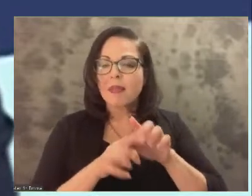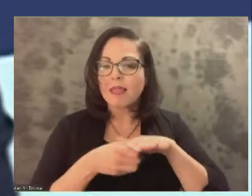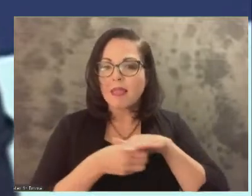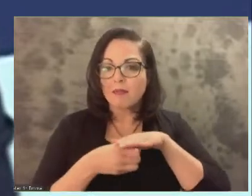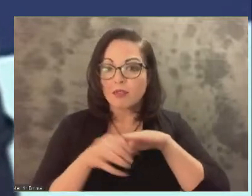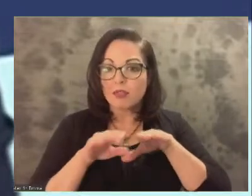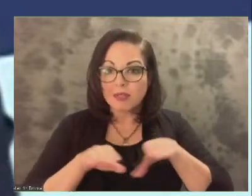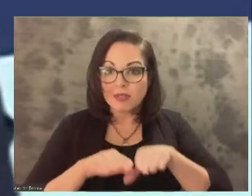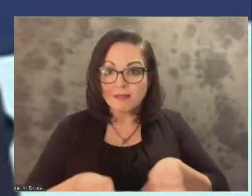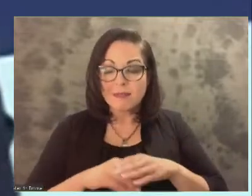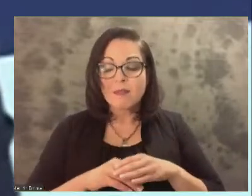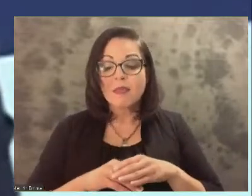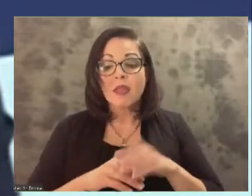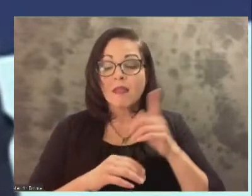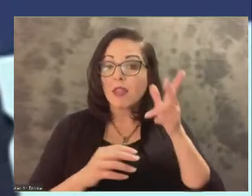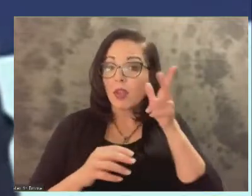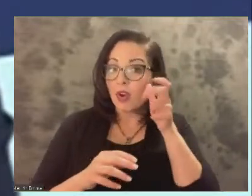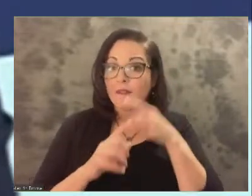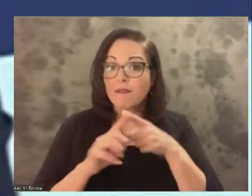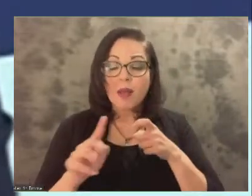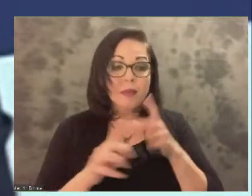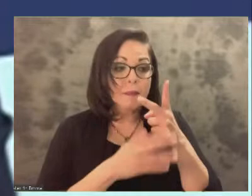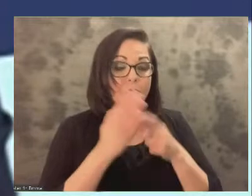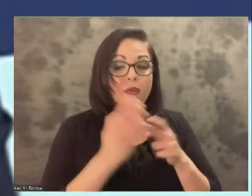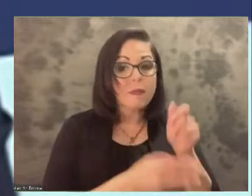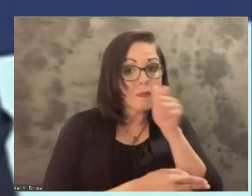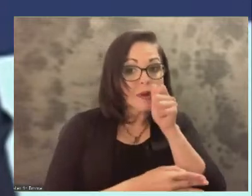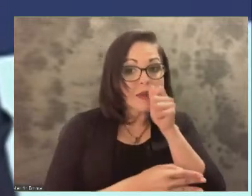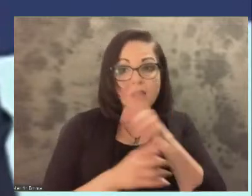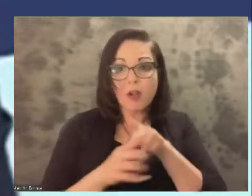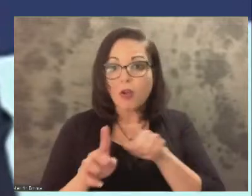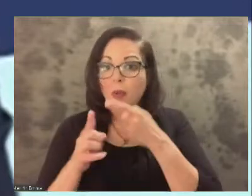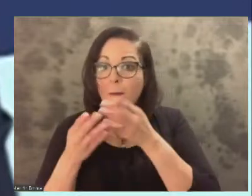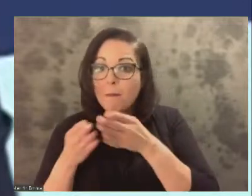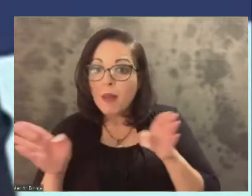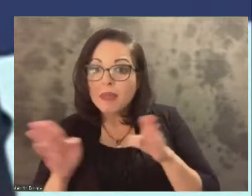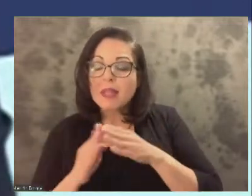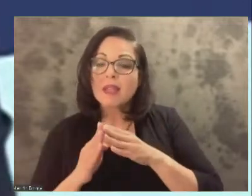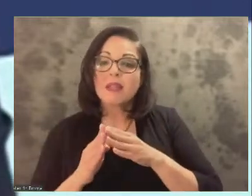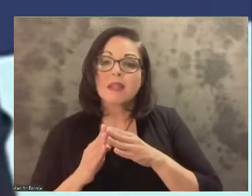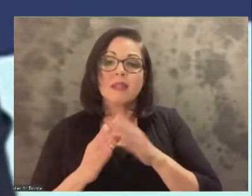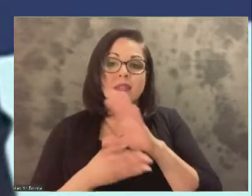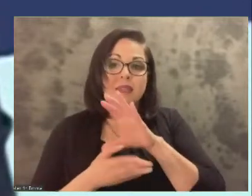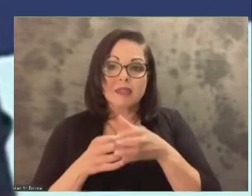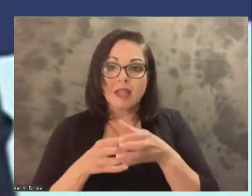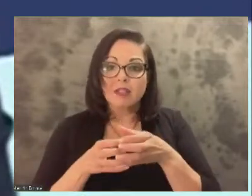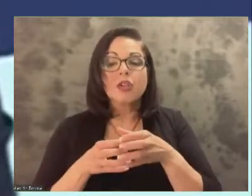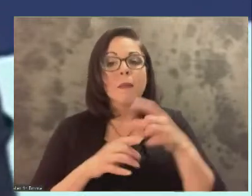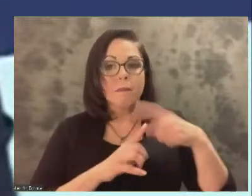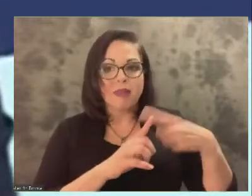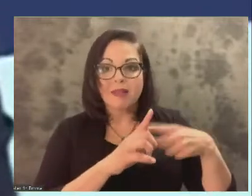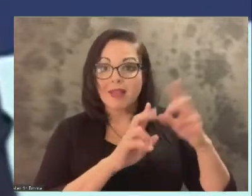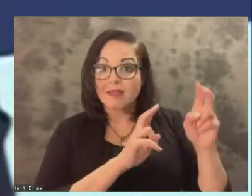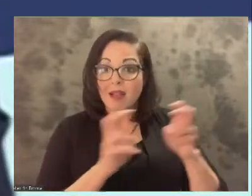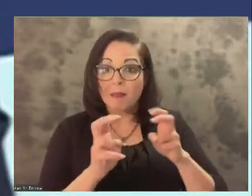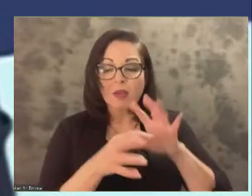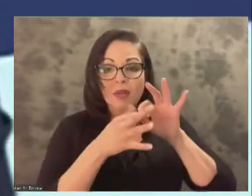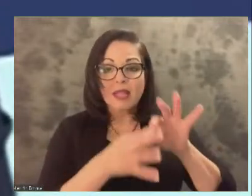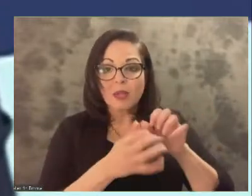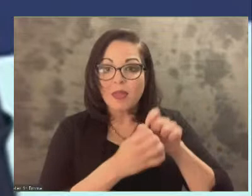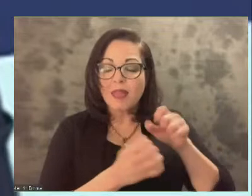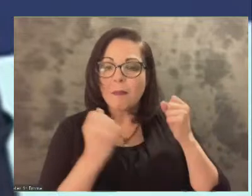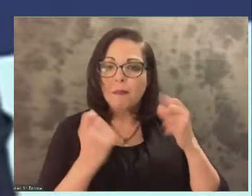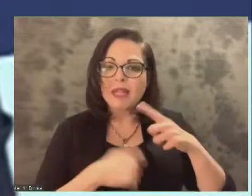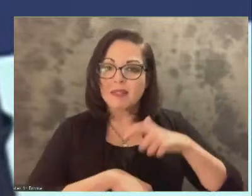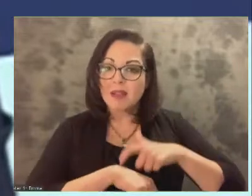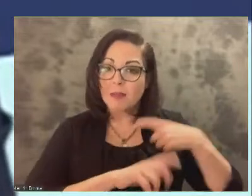They heard from leading experts across the private and public sector with relative perspectives on the monthly topic, met many times weekly to discuss